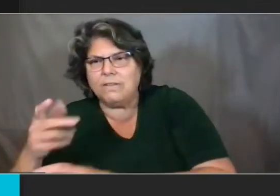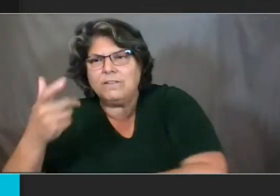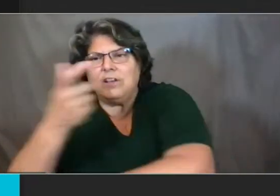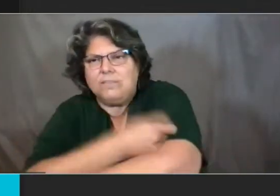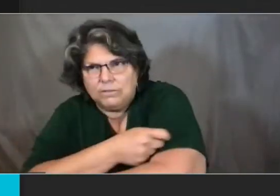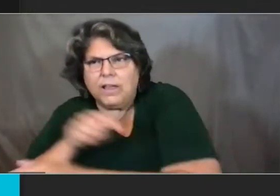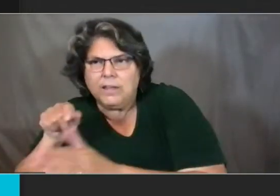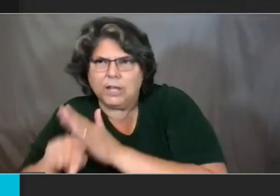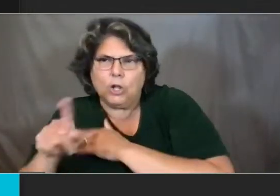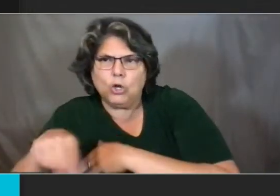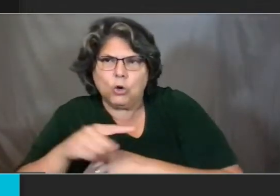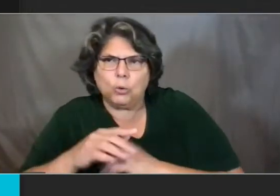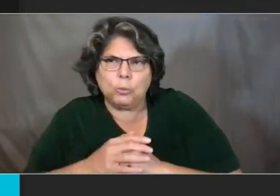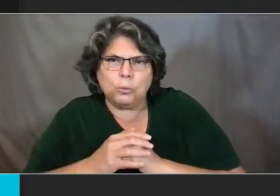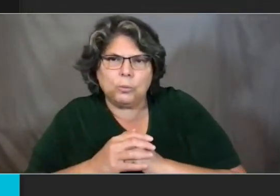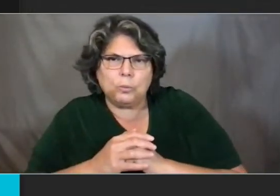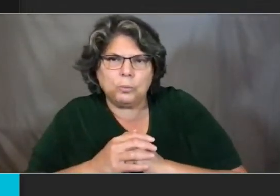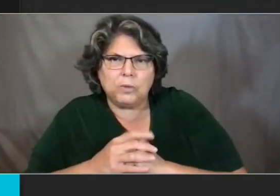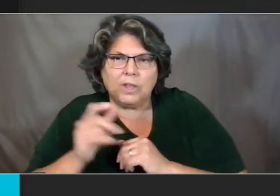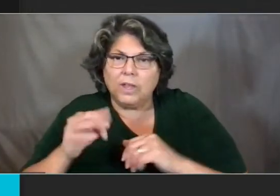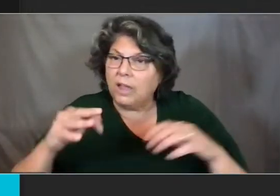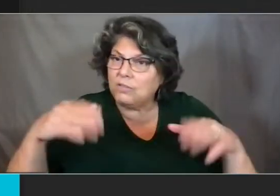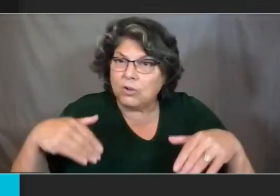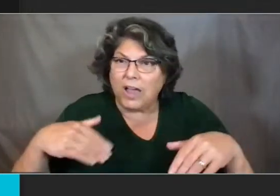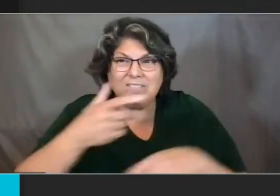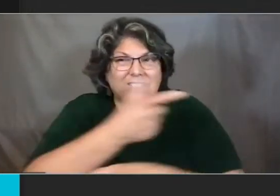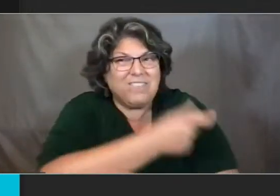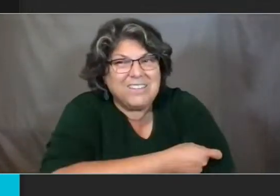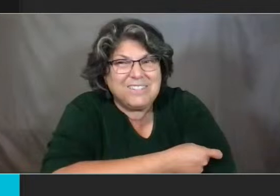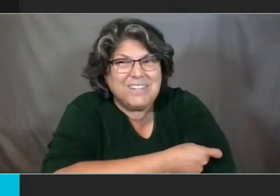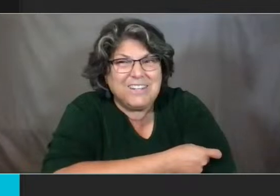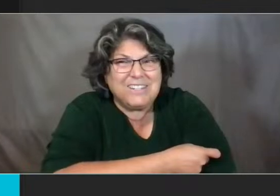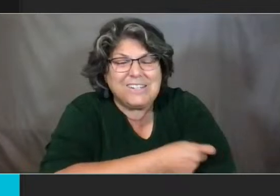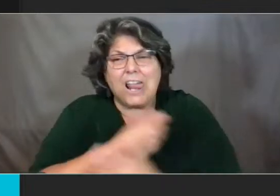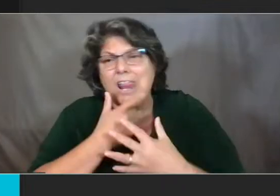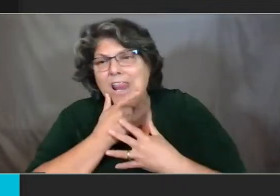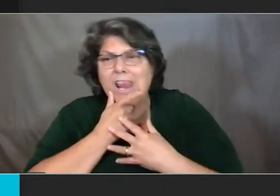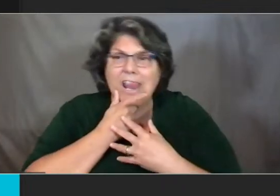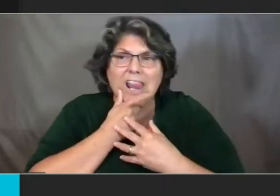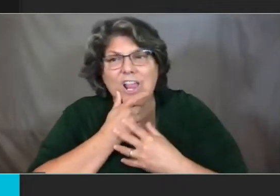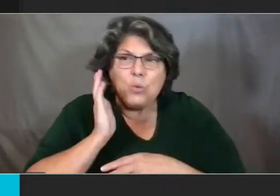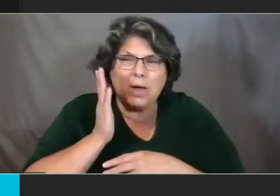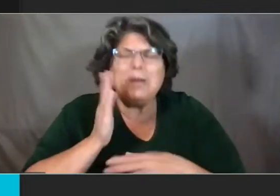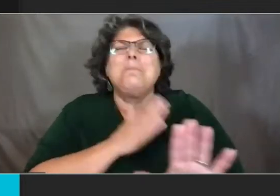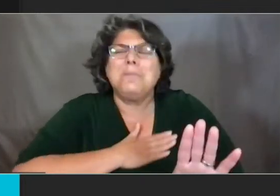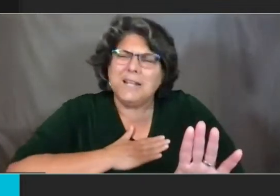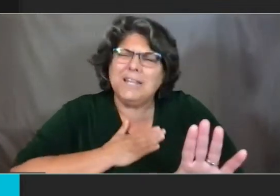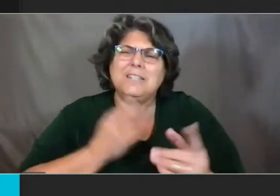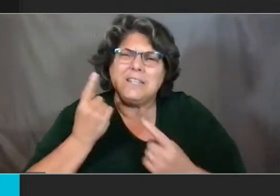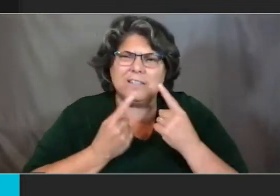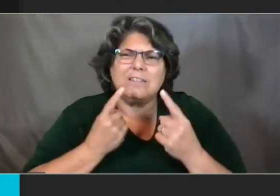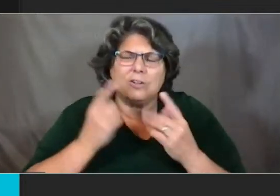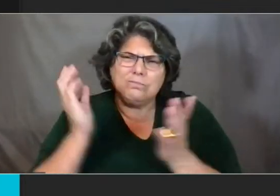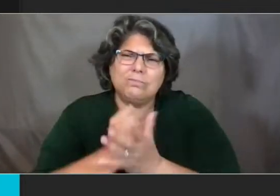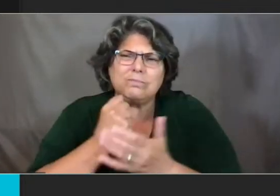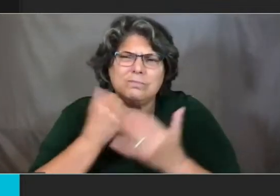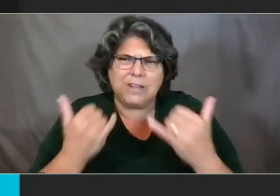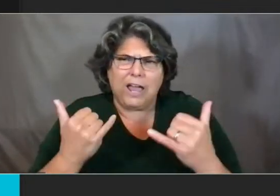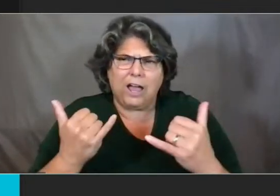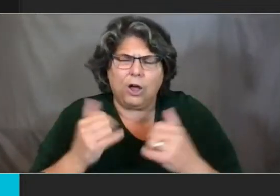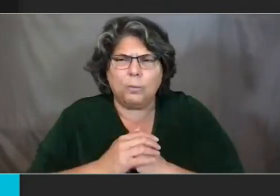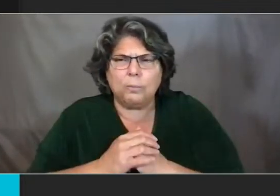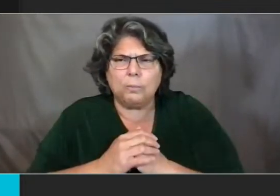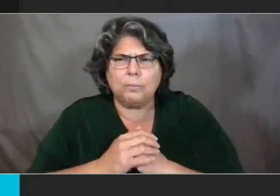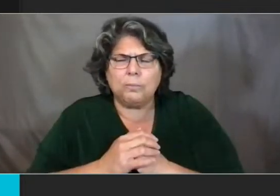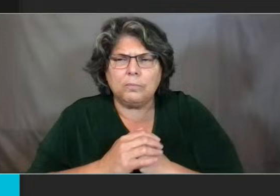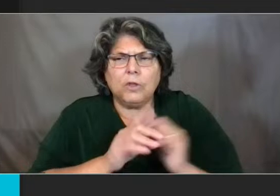not sure when, please consider now to be the time to get your vaccine. As well, when I talked